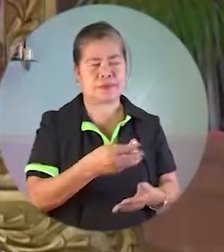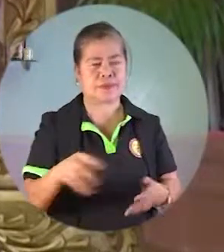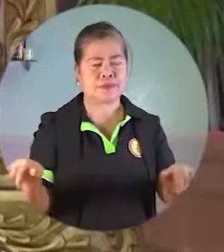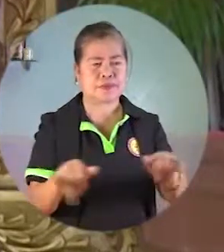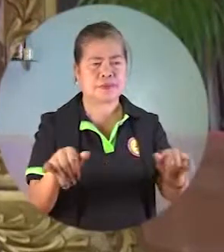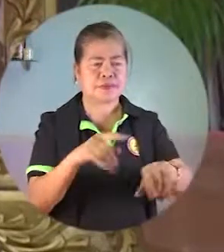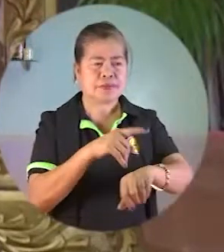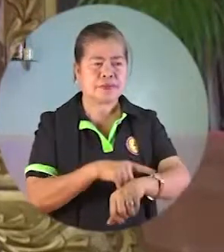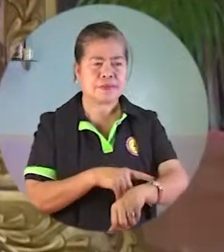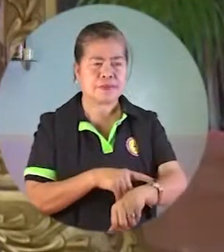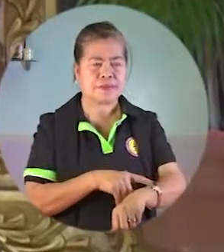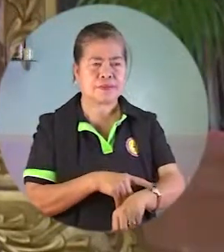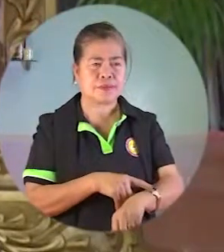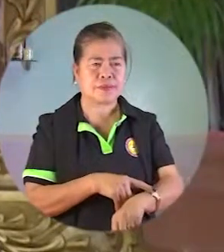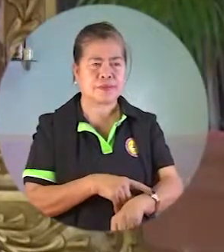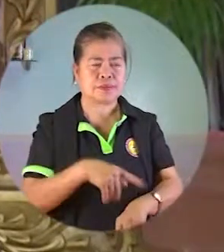And at the same time,